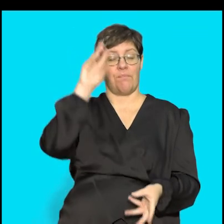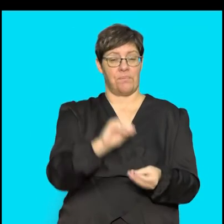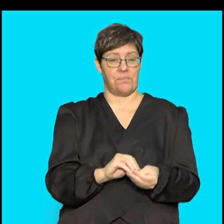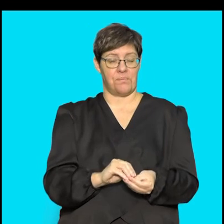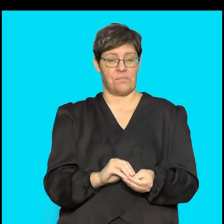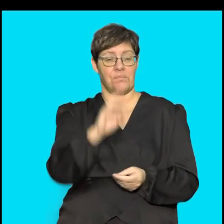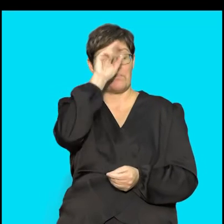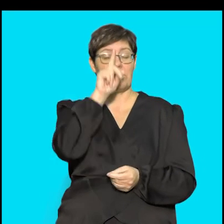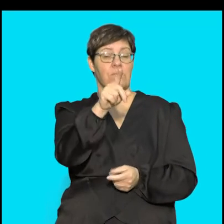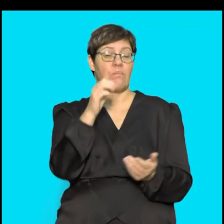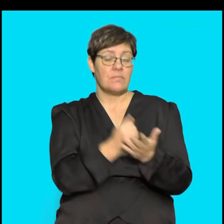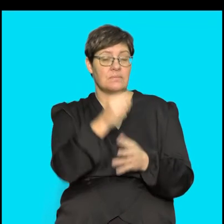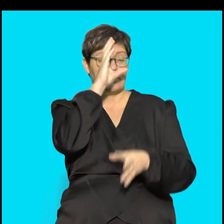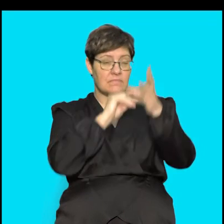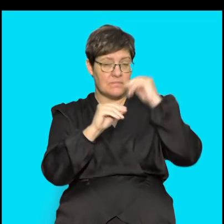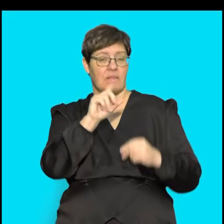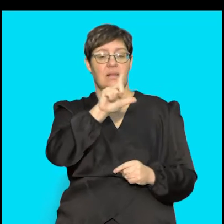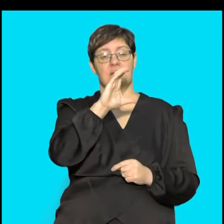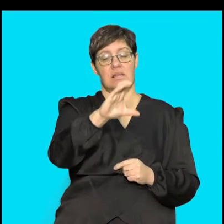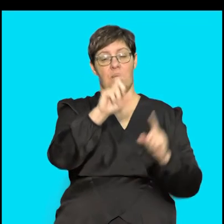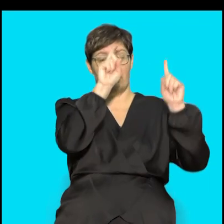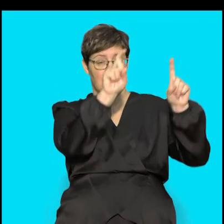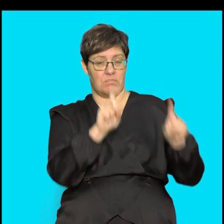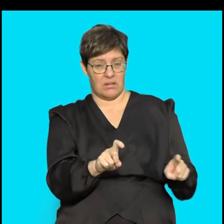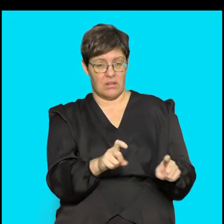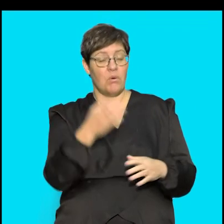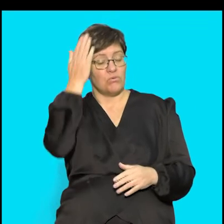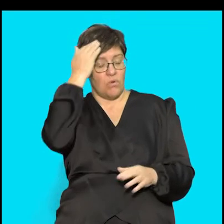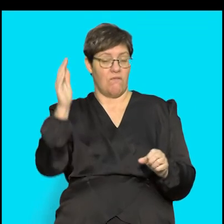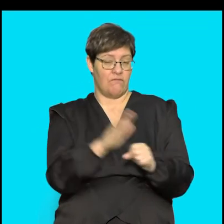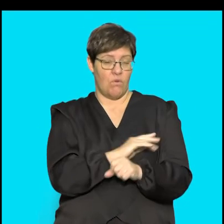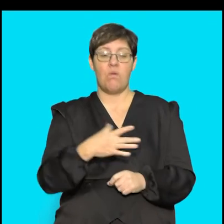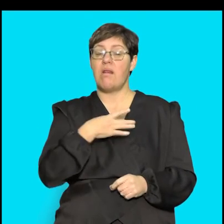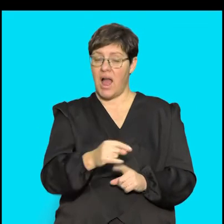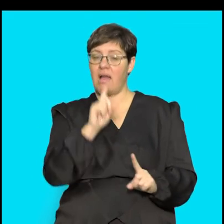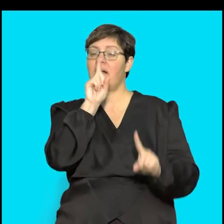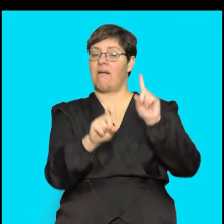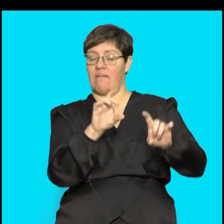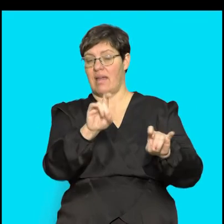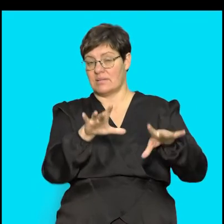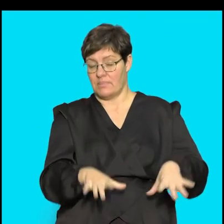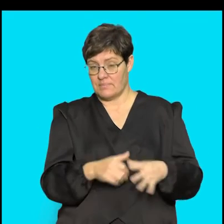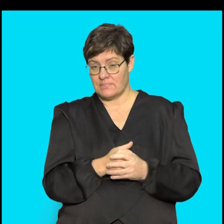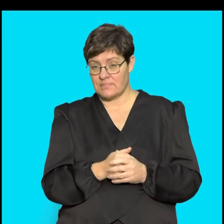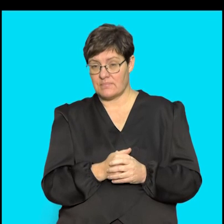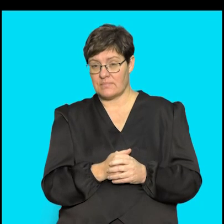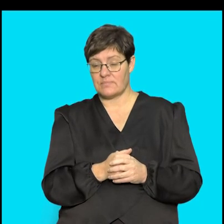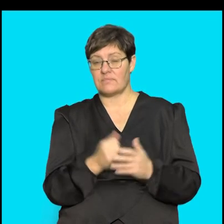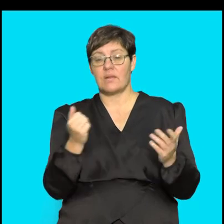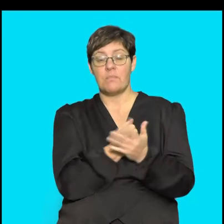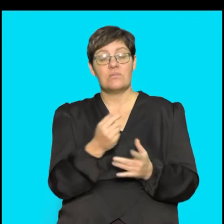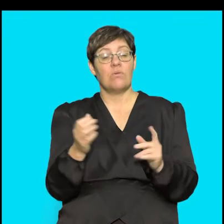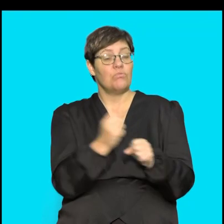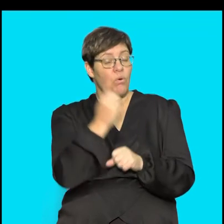To summarize, remember you must learn your Le Chatelier's principle off by heart. They like to ask that one in the exam. You